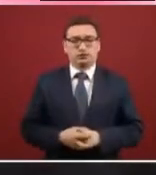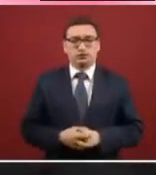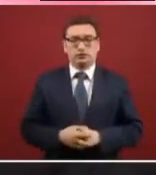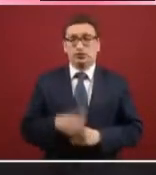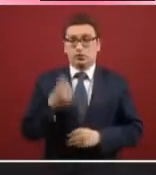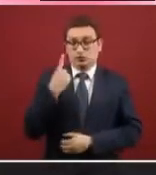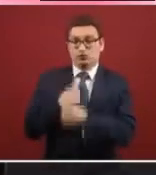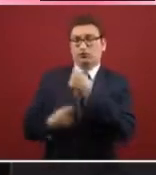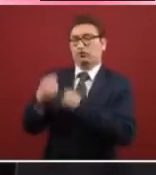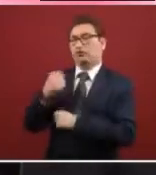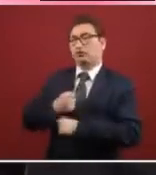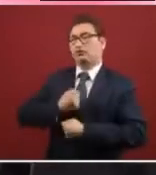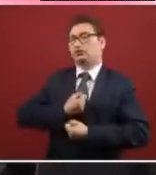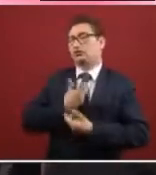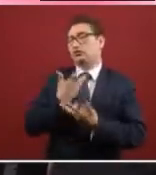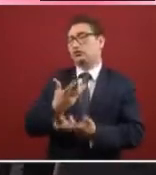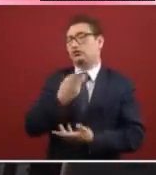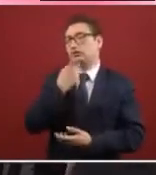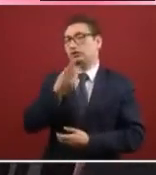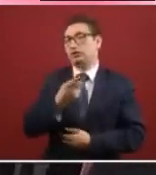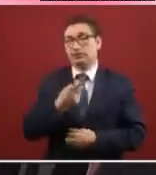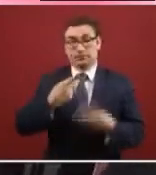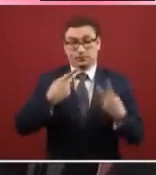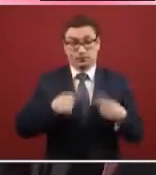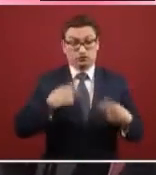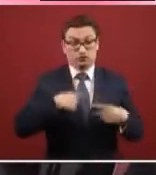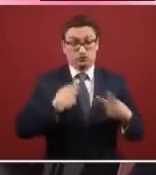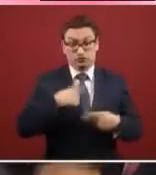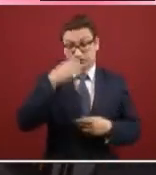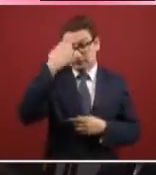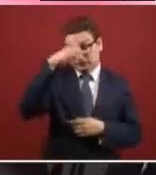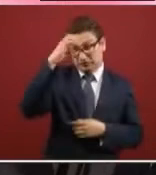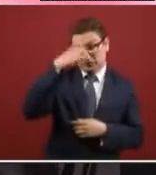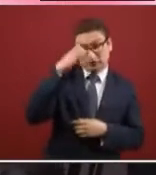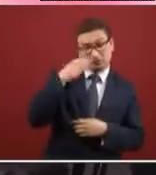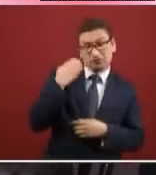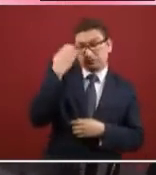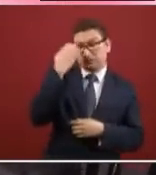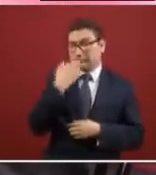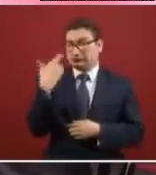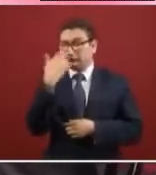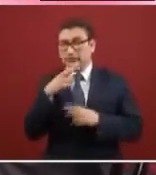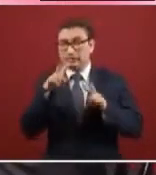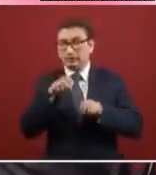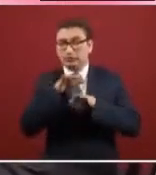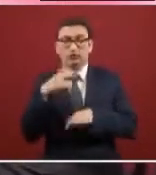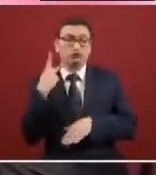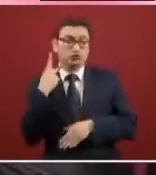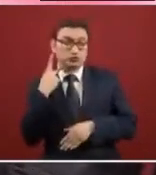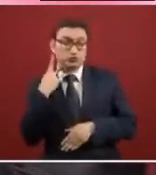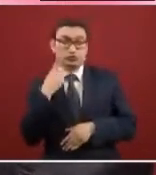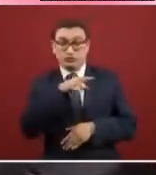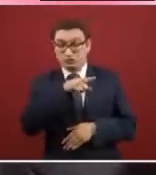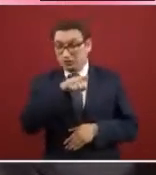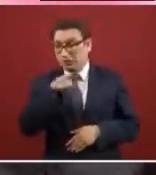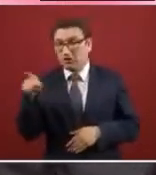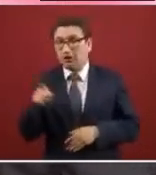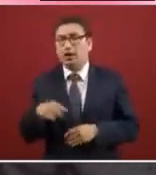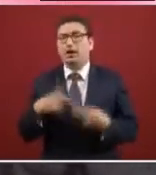año pasado, what was expressed los last analistas year, políticos, the political analysts, no han querido, they have